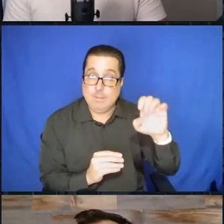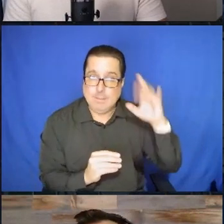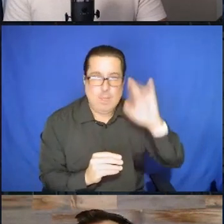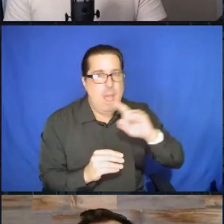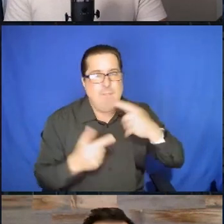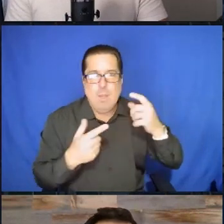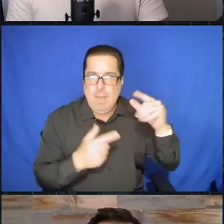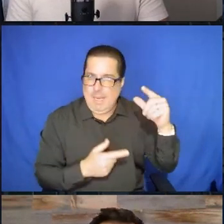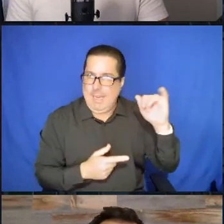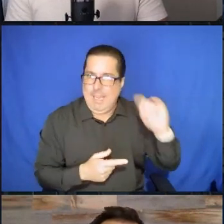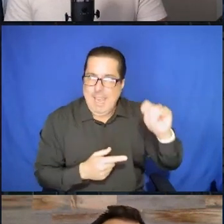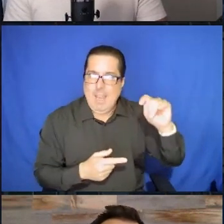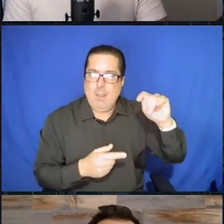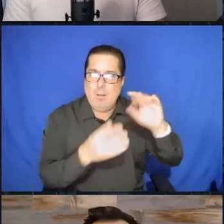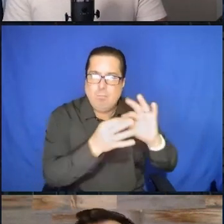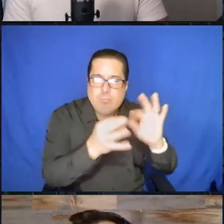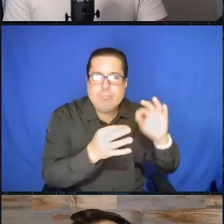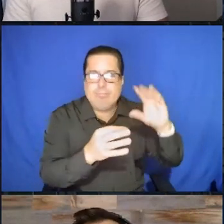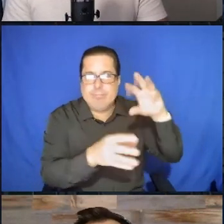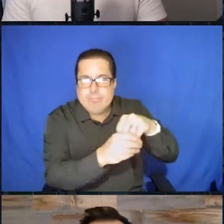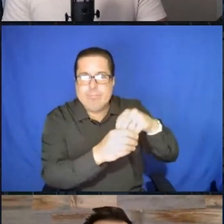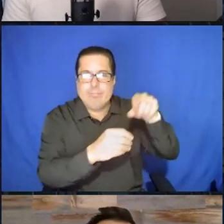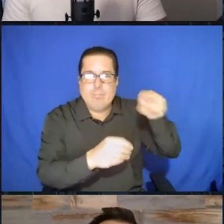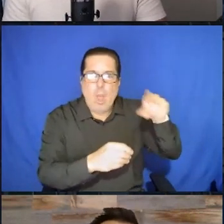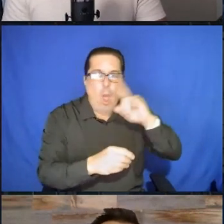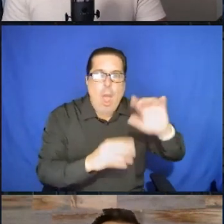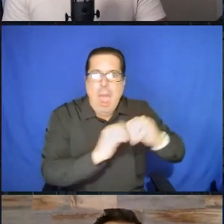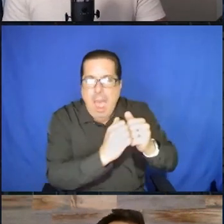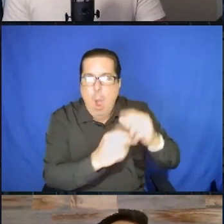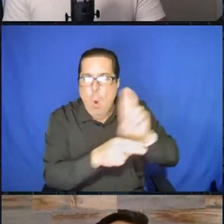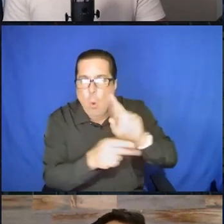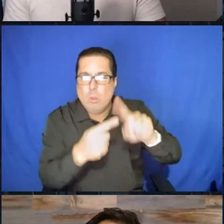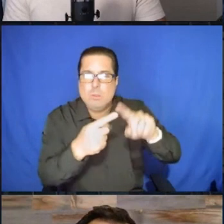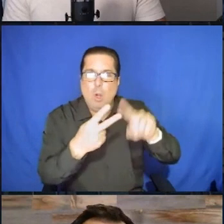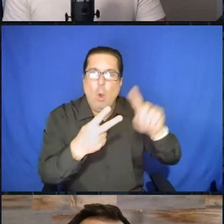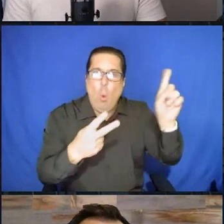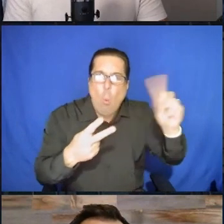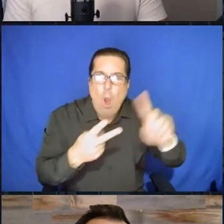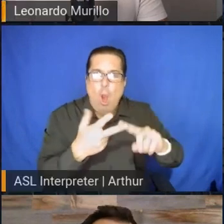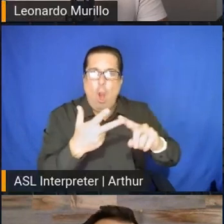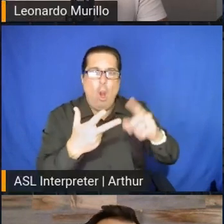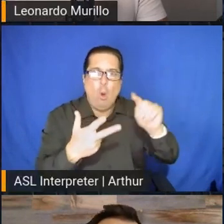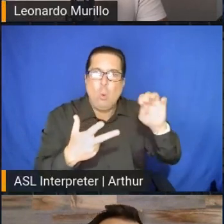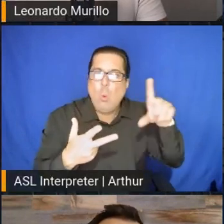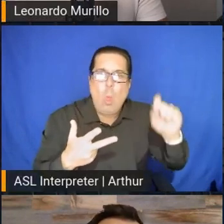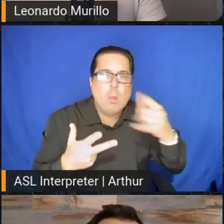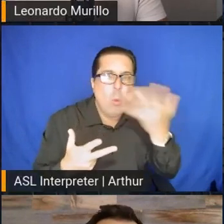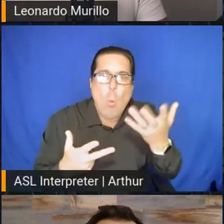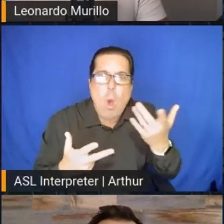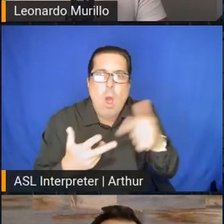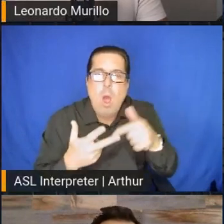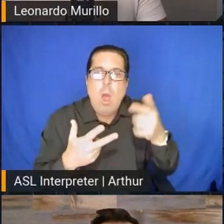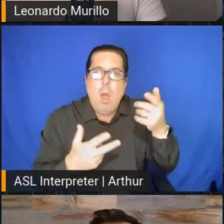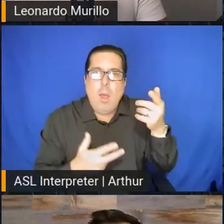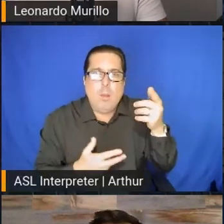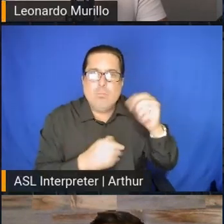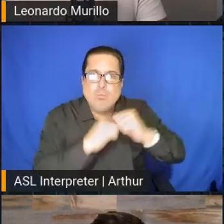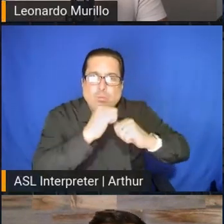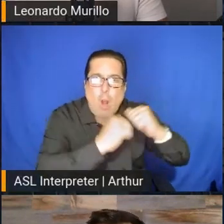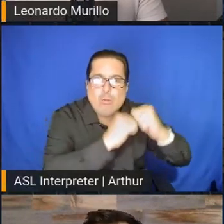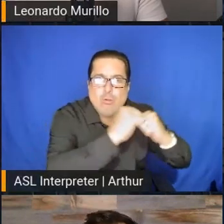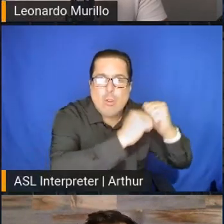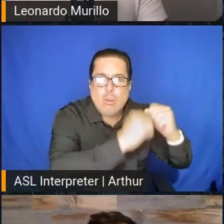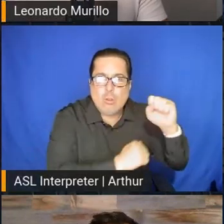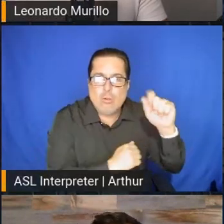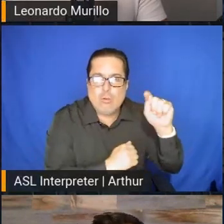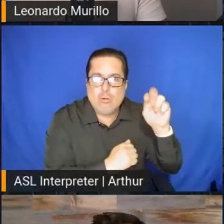about how people are using it, what tools they're using it with, and just basically how to get started and get structured. So say like, hey, if I want to get